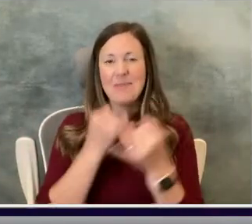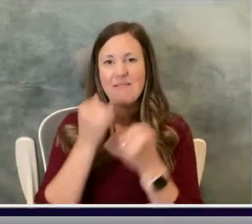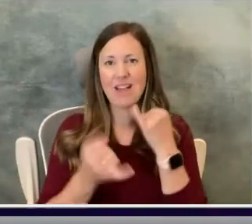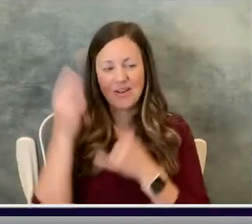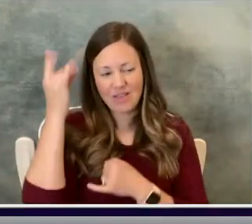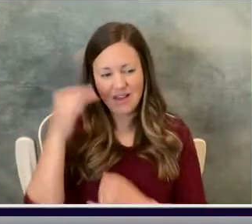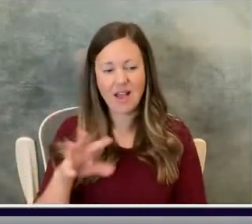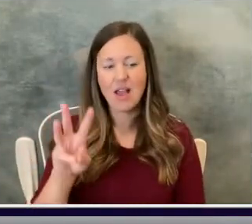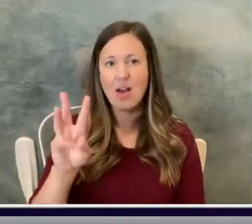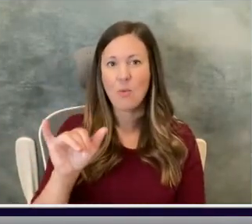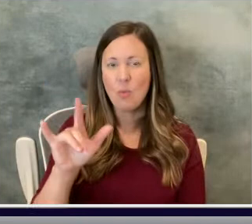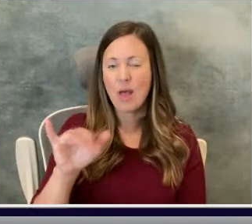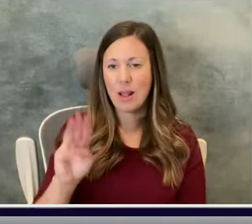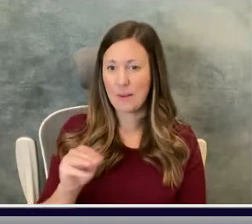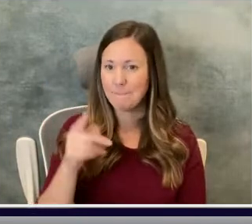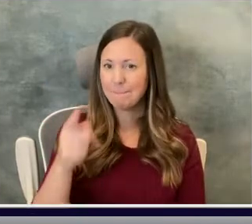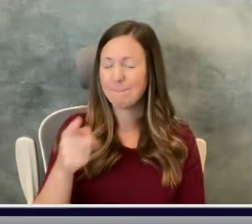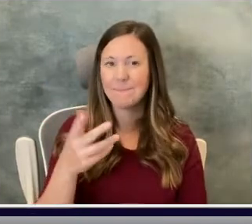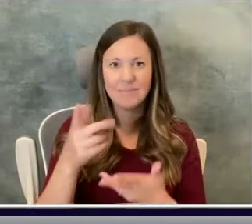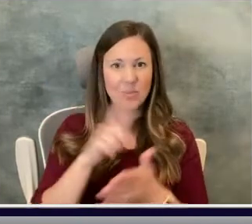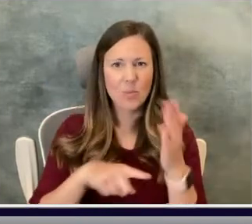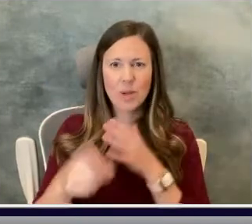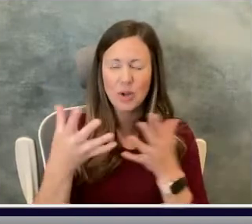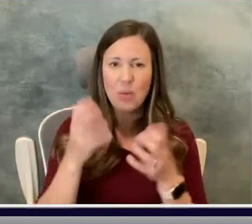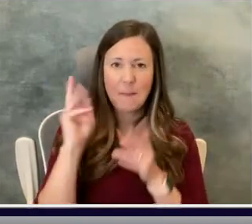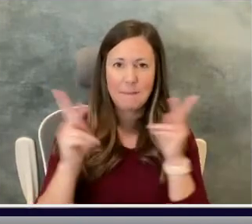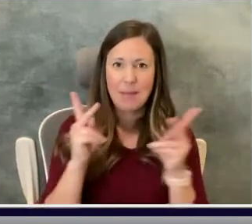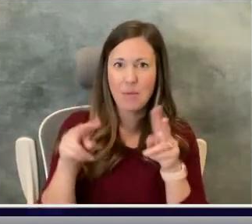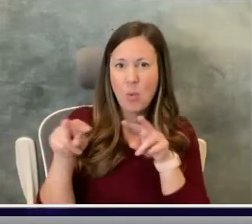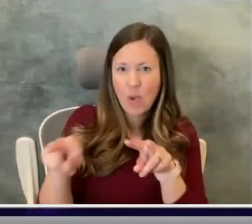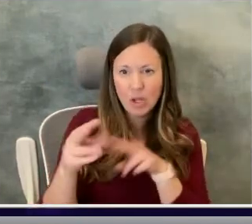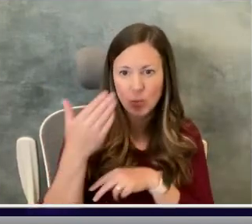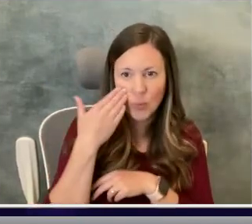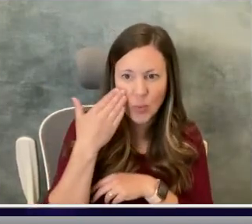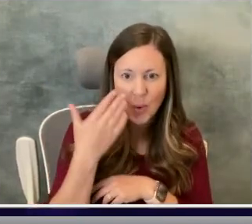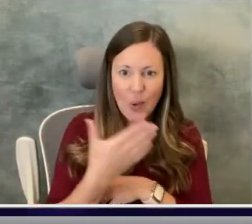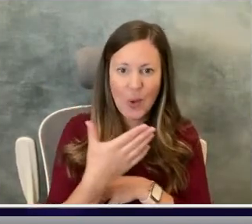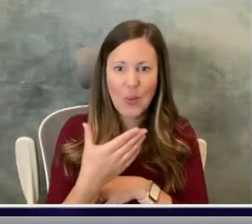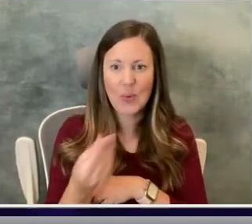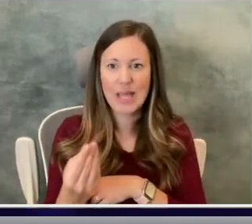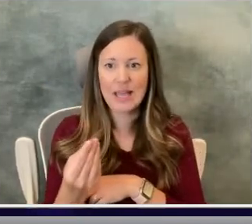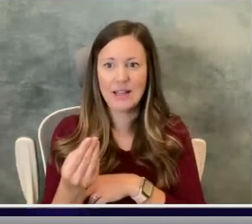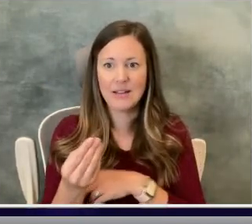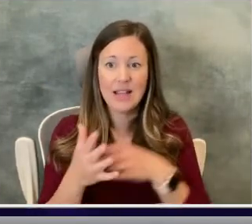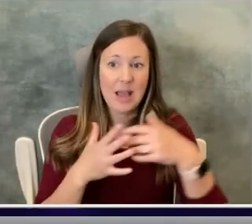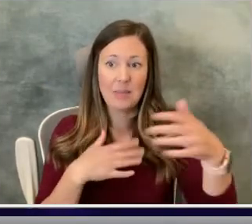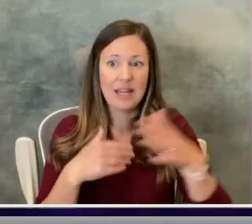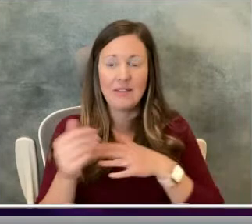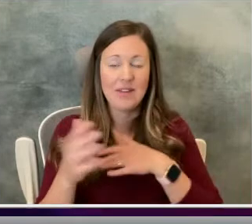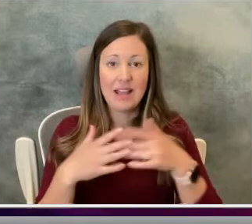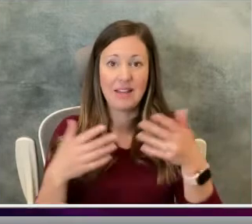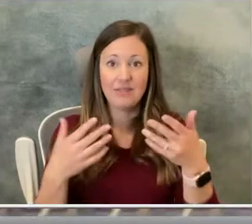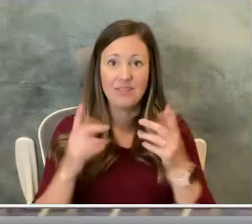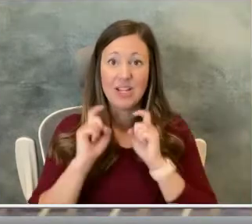people watching to know, or even if the donor family is watching, what would you want them to know?